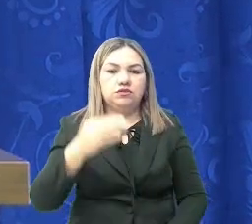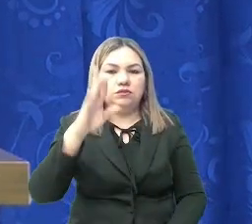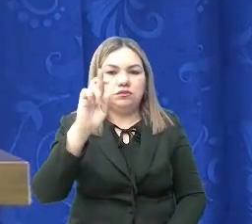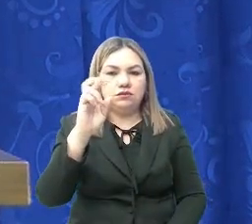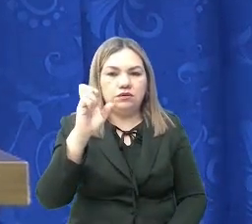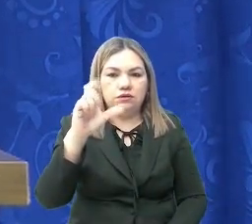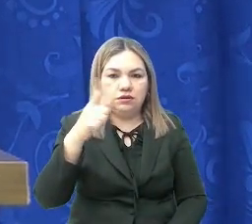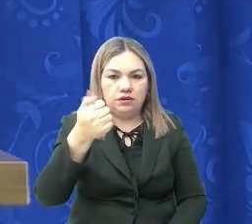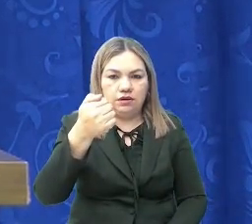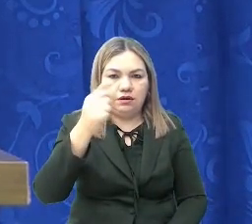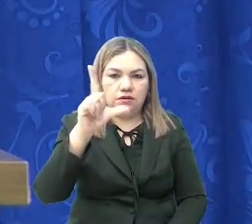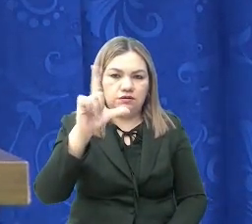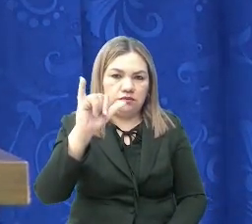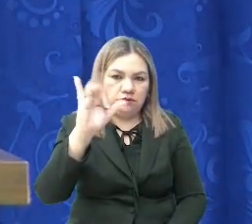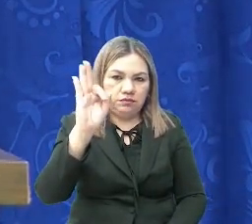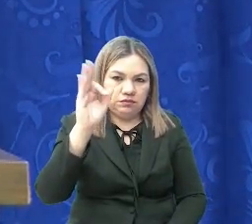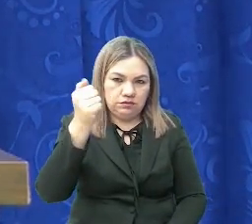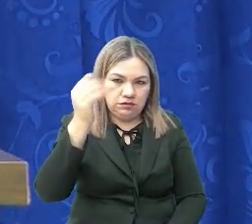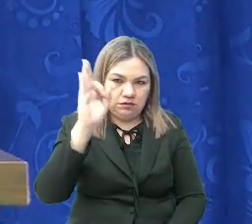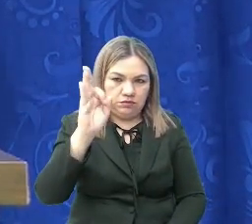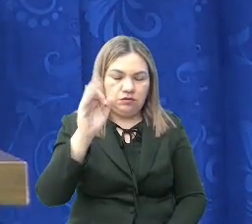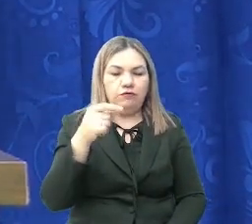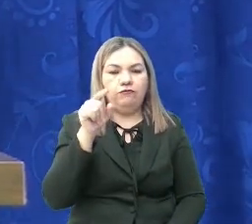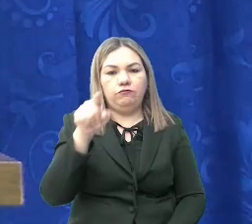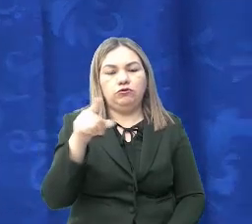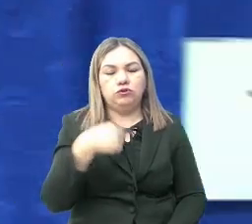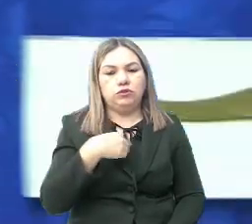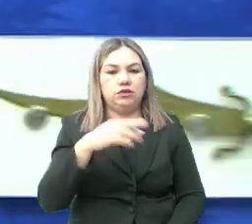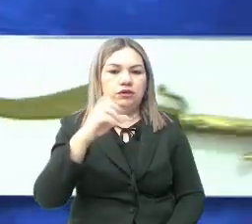reality. What's your reality? That you're eternal.